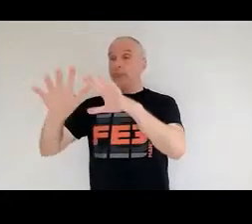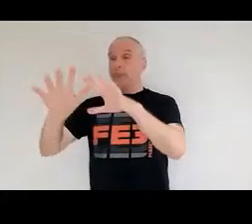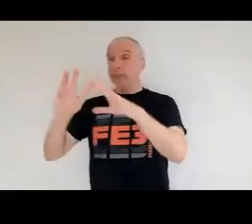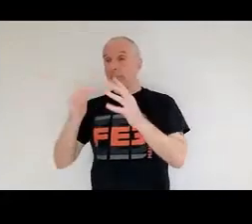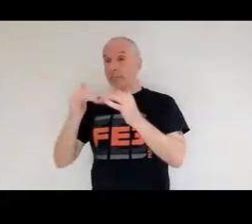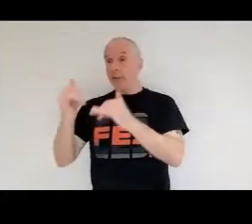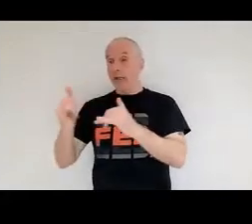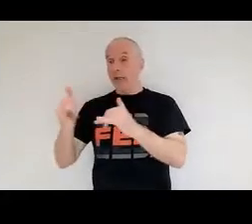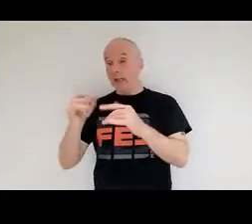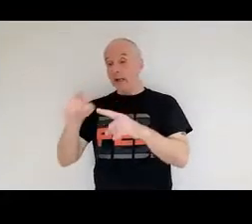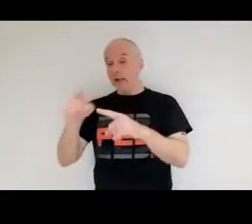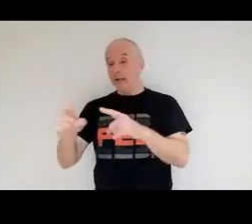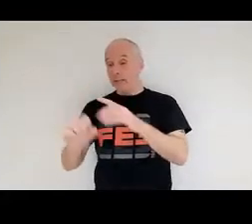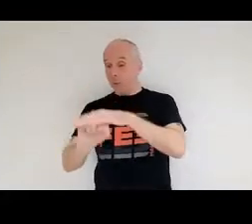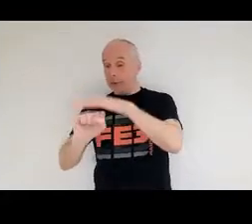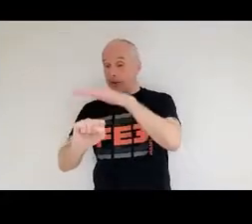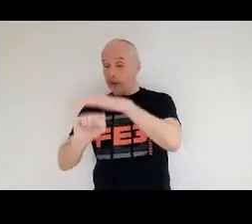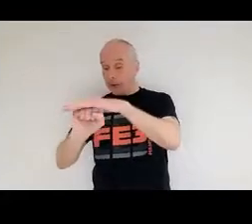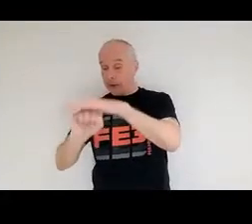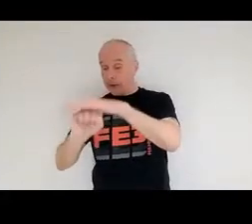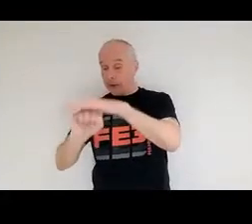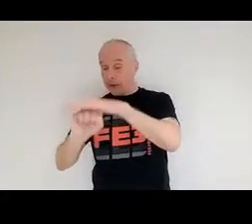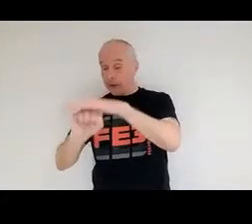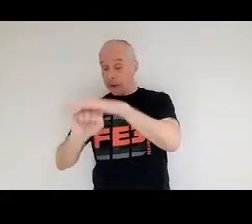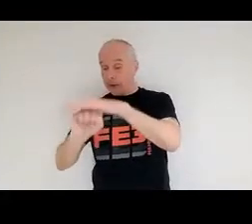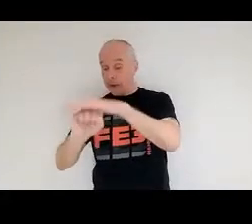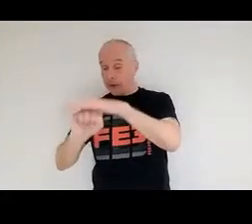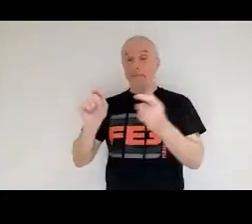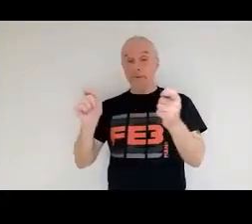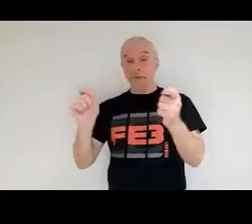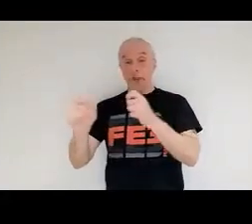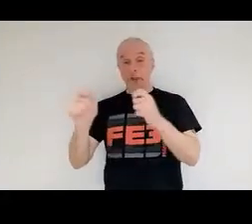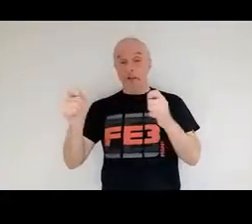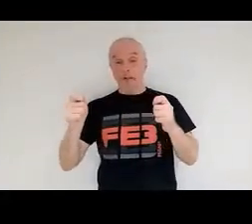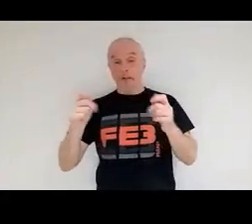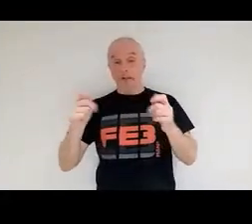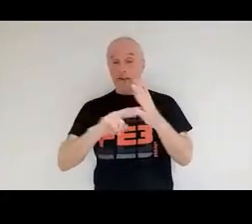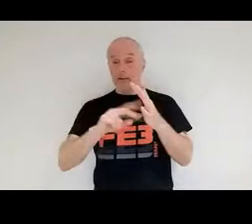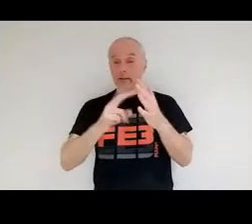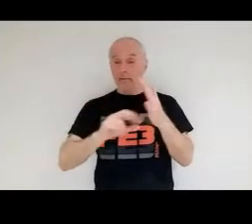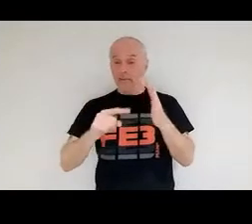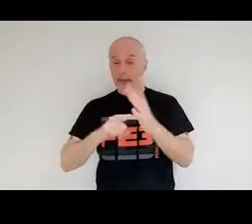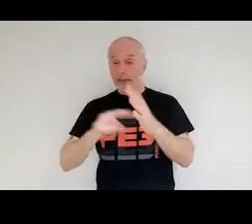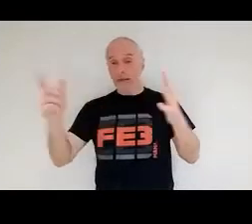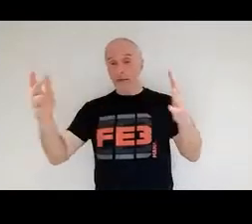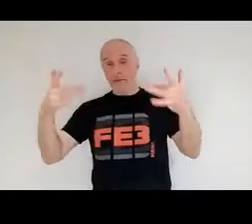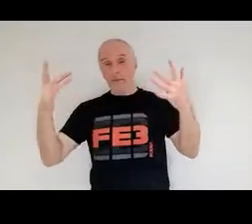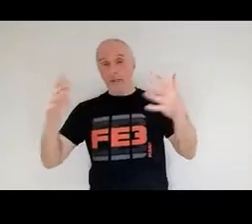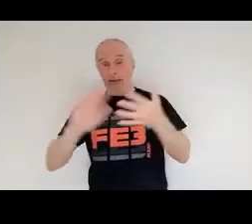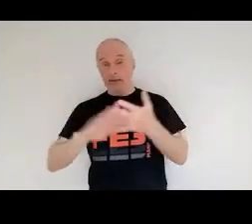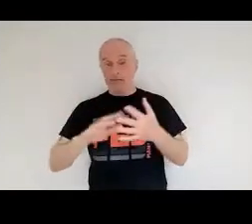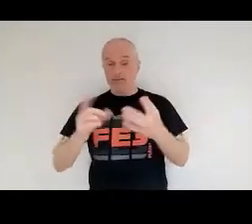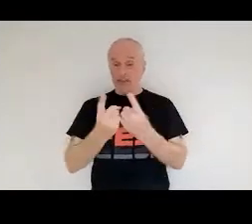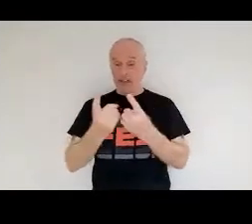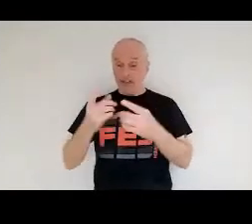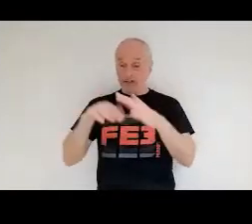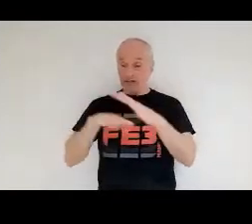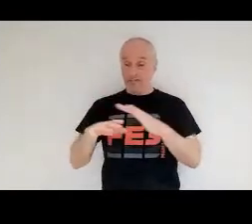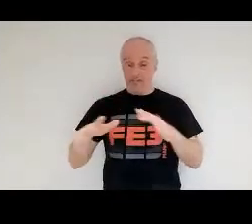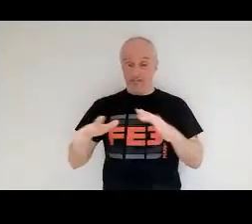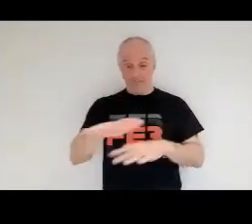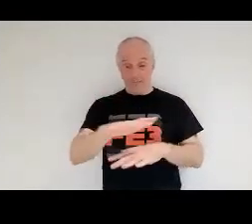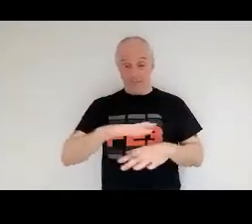resulted, and then changed things like the vent areas, the amount of congestion in the room, to try and put in some real